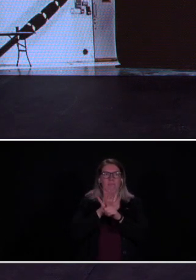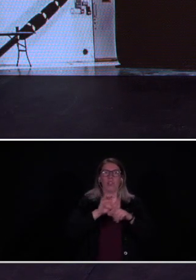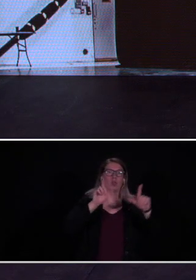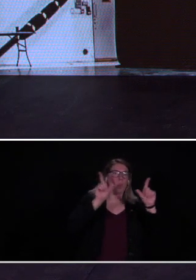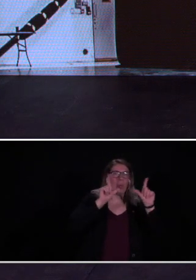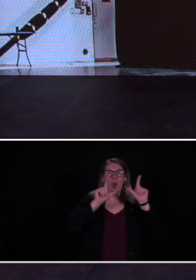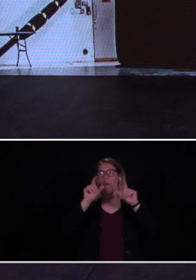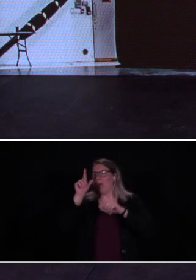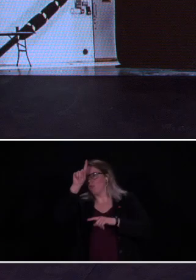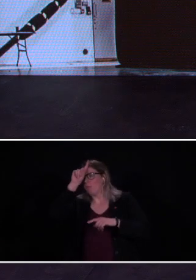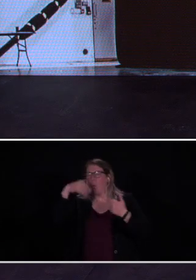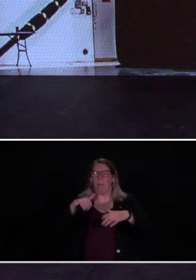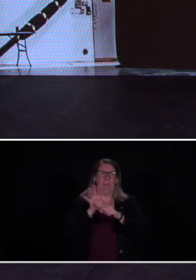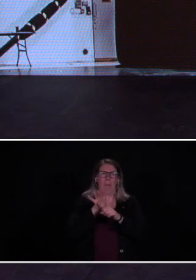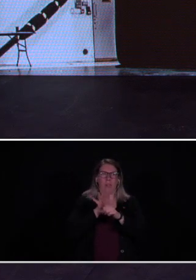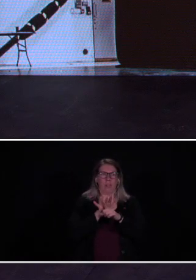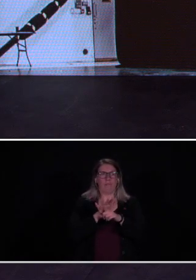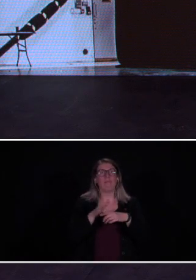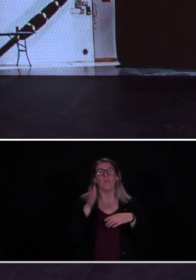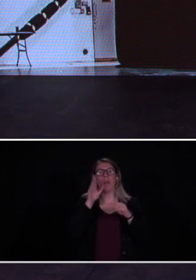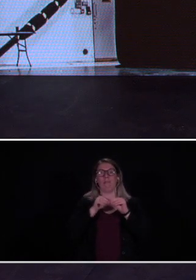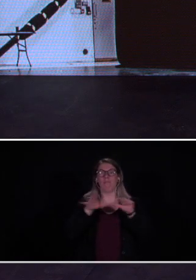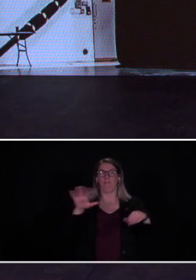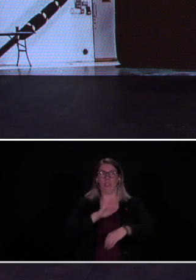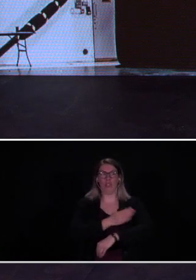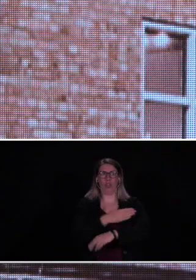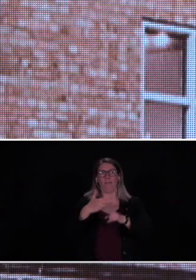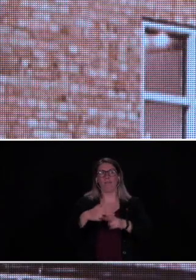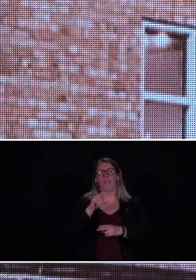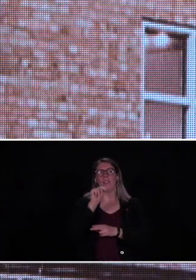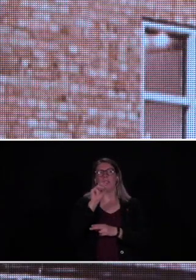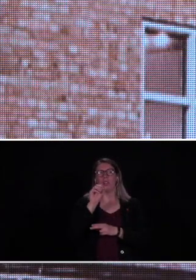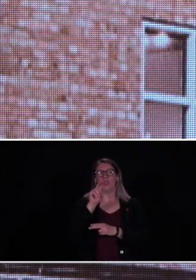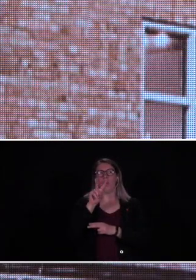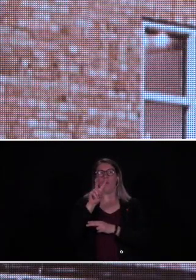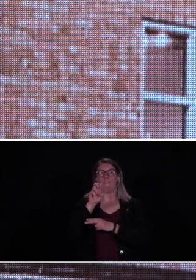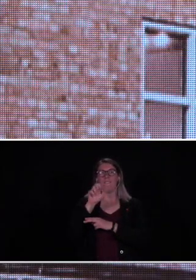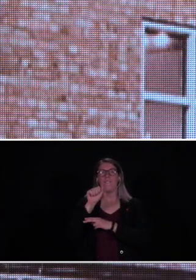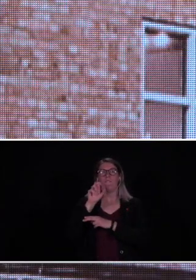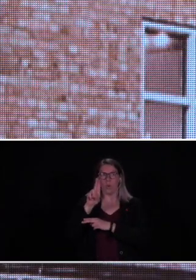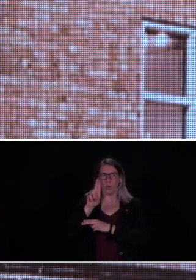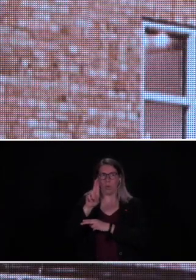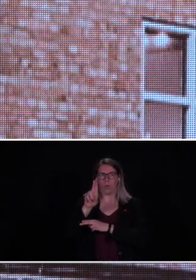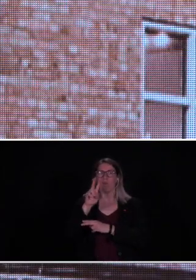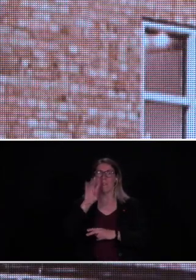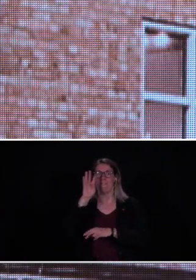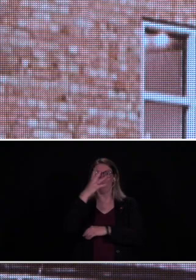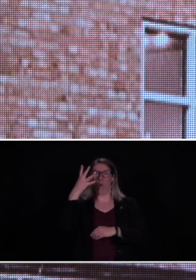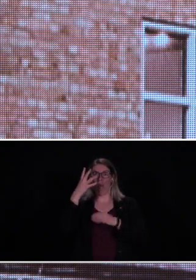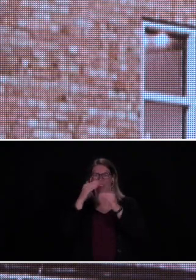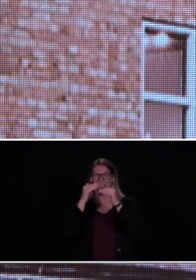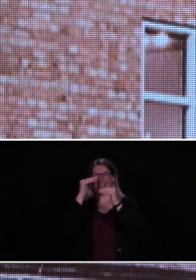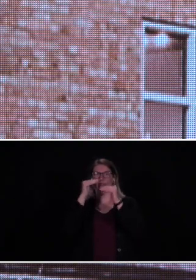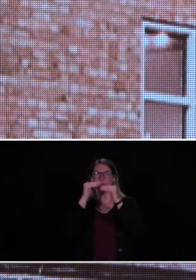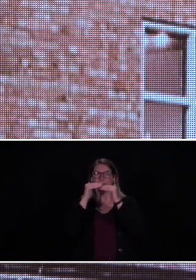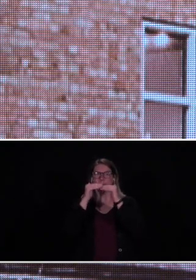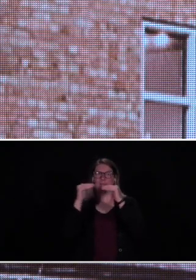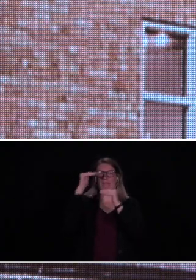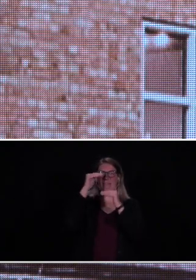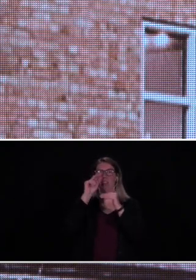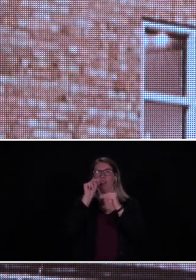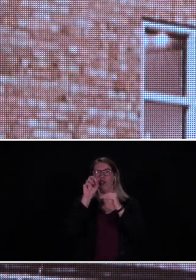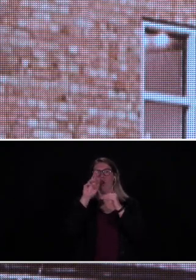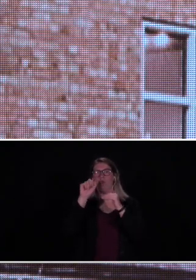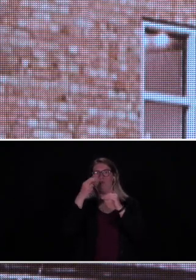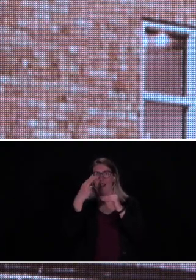Nouveau, which you're about to hear, debuted at number 4 on the official Spotify vocal jazz playlist, just above Norah